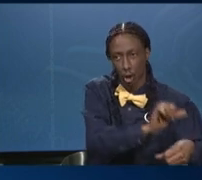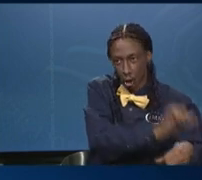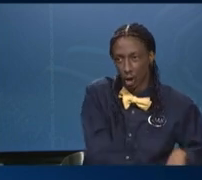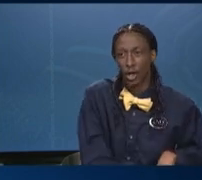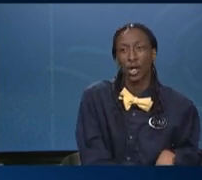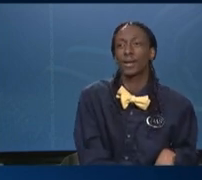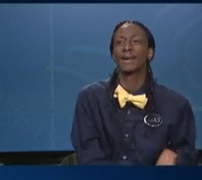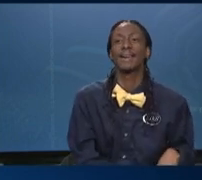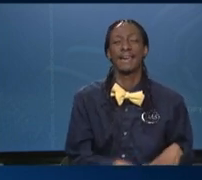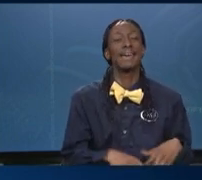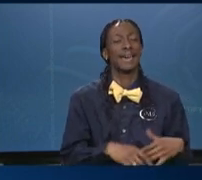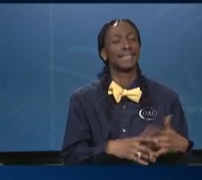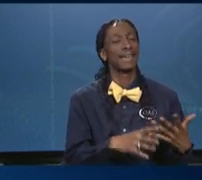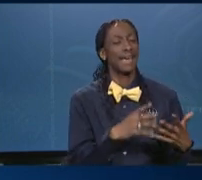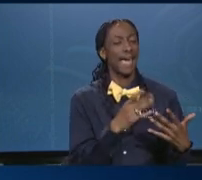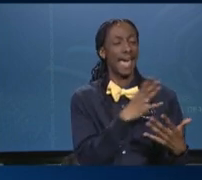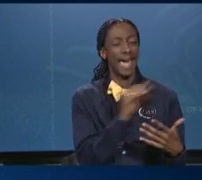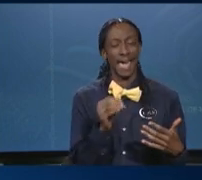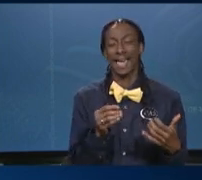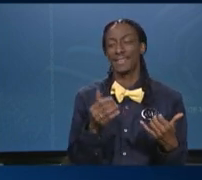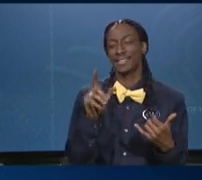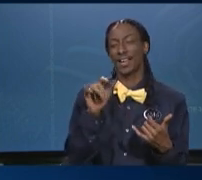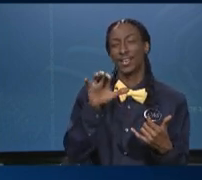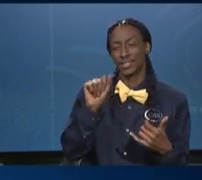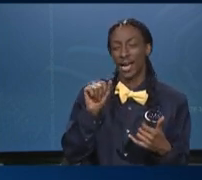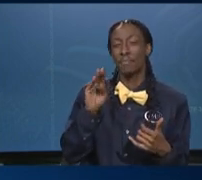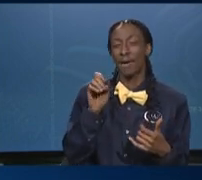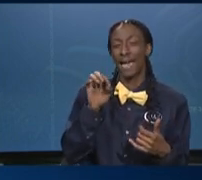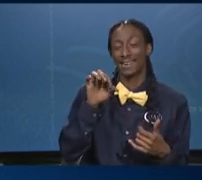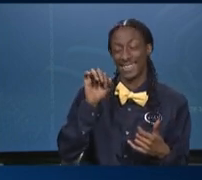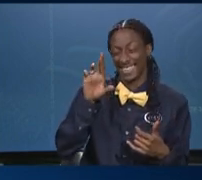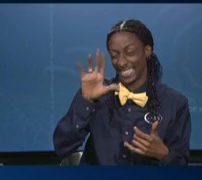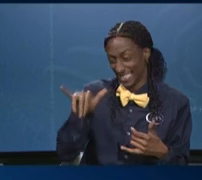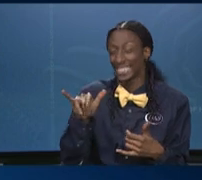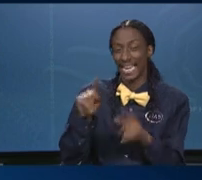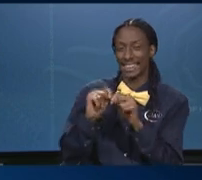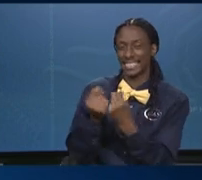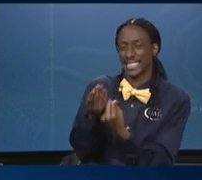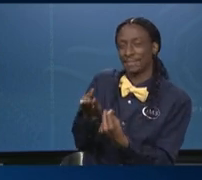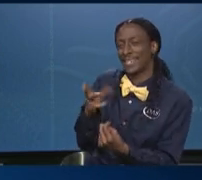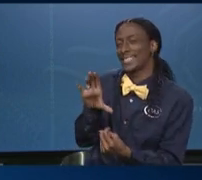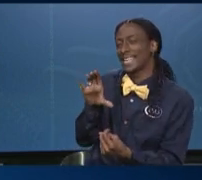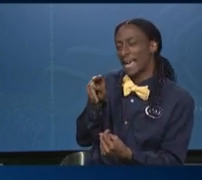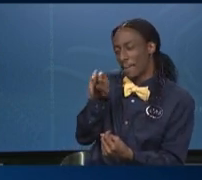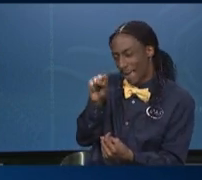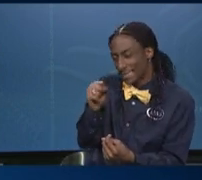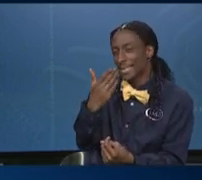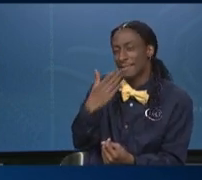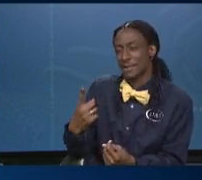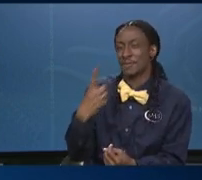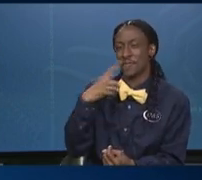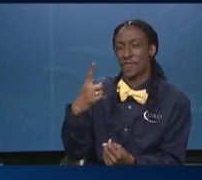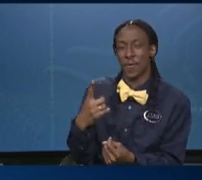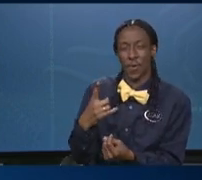thank you so much to Beth Link and Tasha Bradley and the team at CMS for helping put this together. That's a wrap. Thank you.